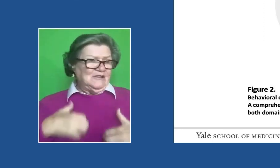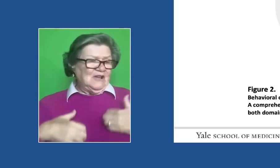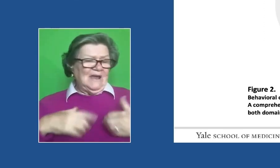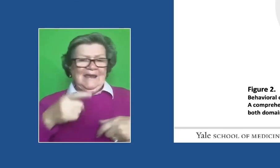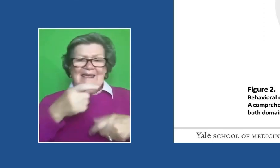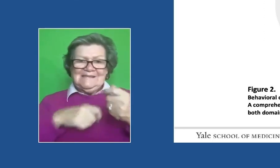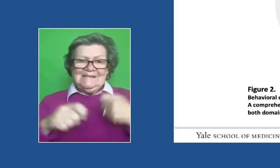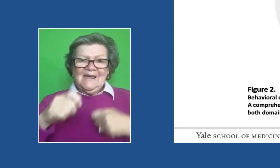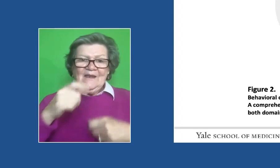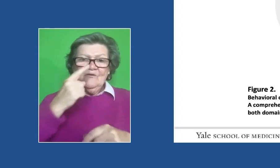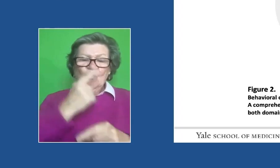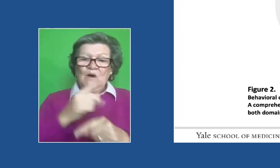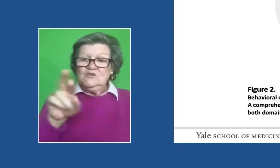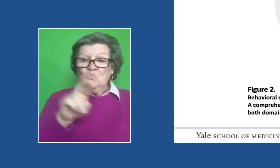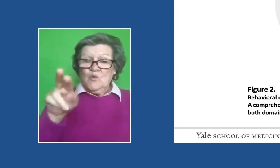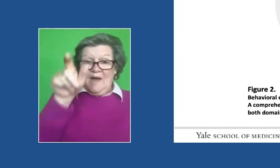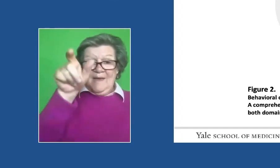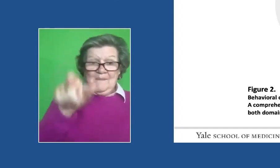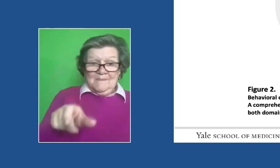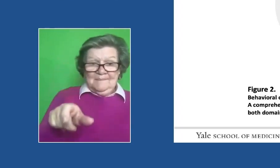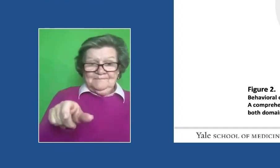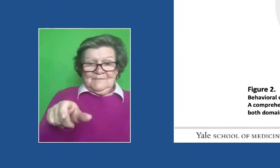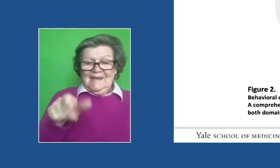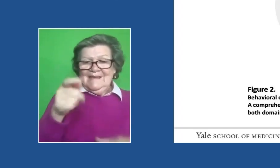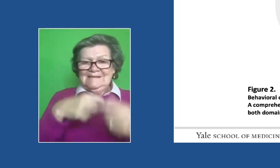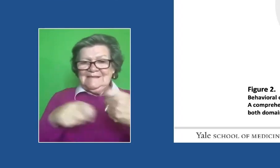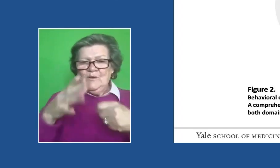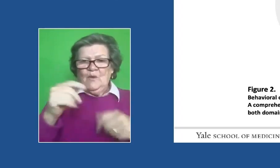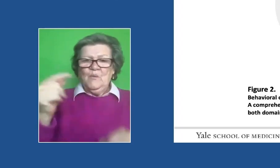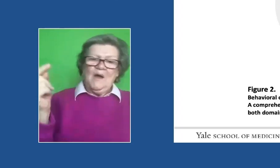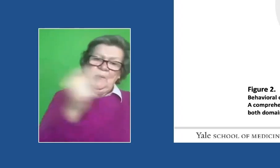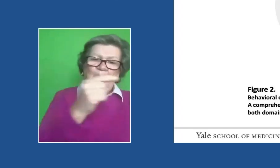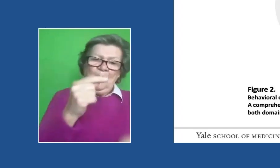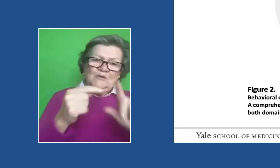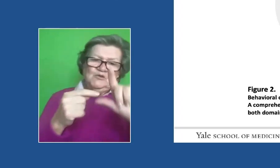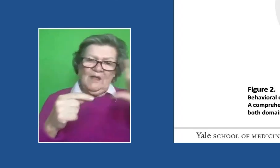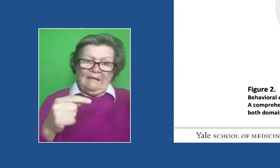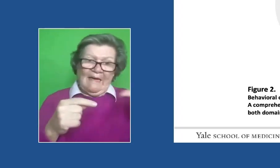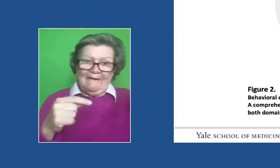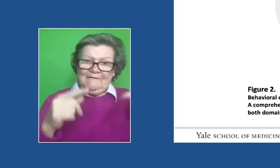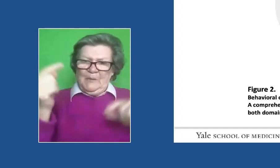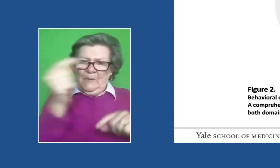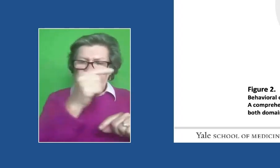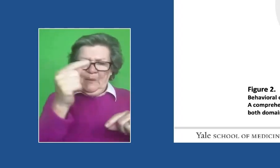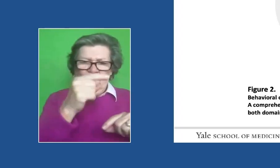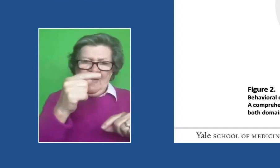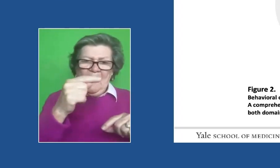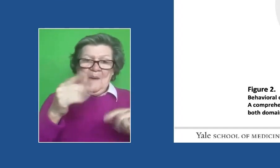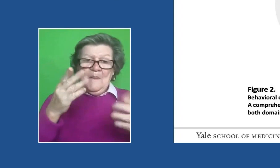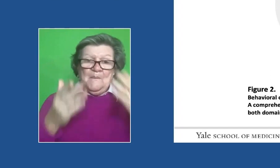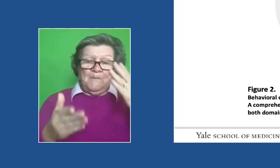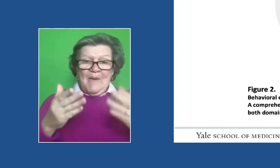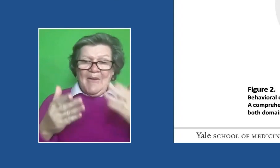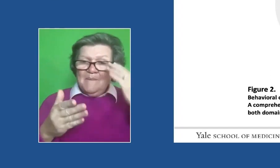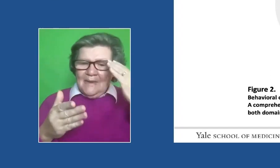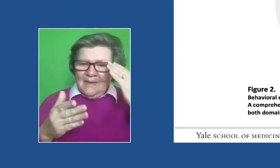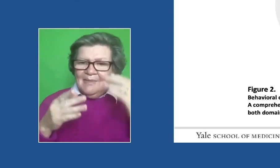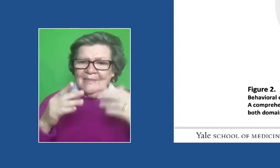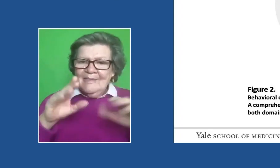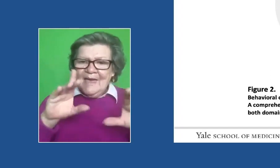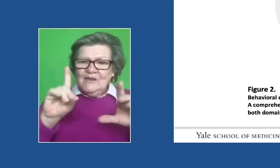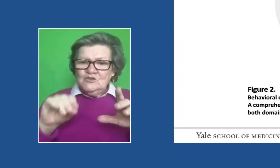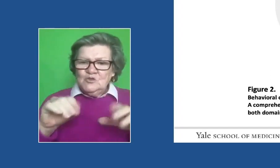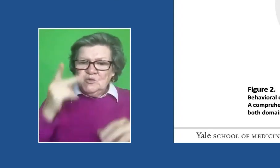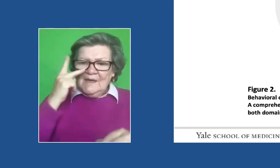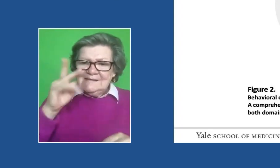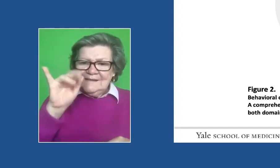right hand of the screen, we want to move more to the left. And sometimes there may be individuals who do perpetrate crime, but we know that by far and